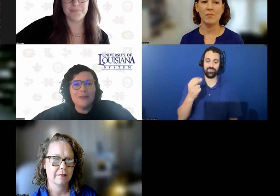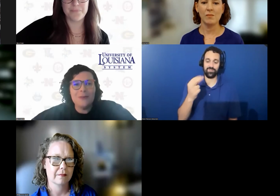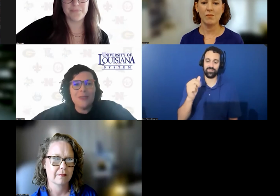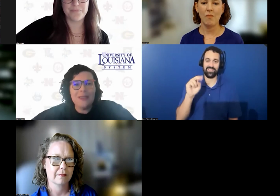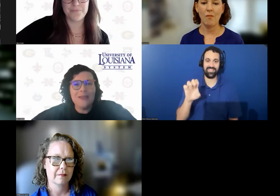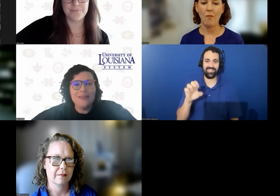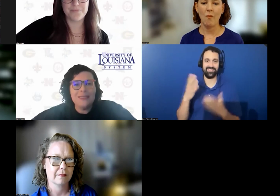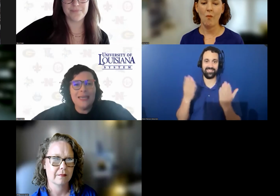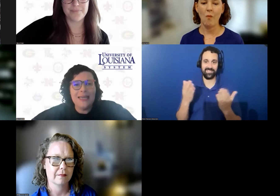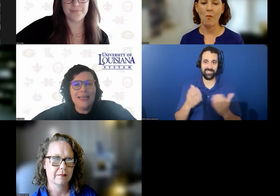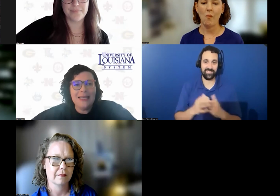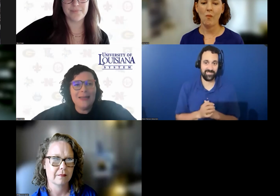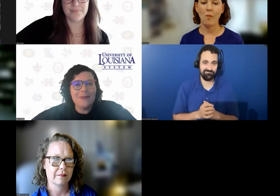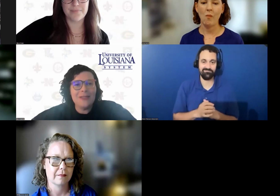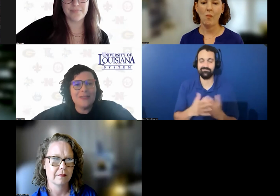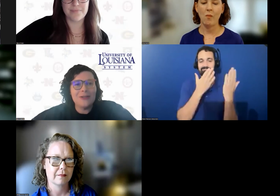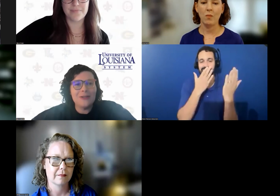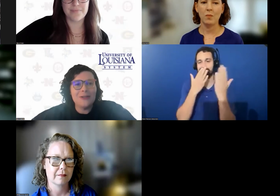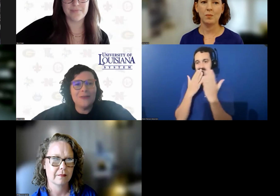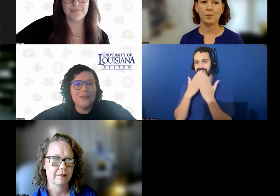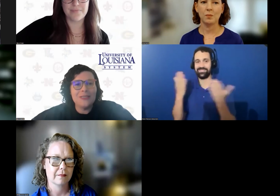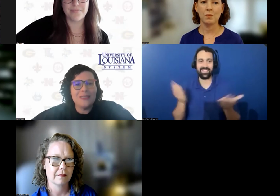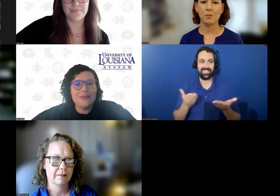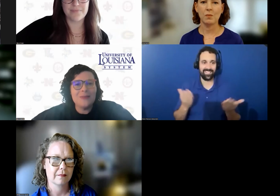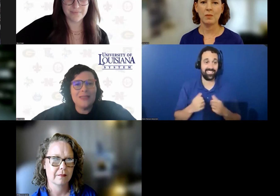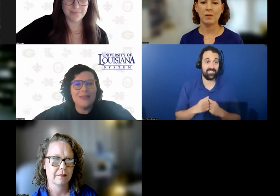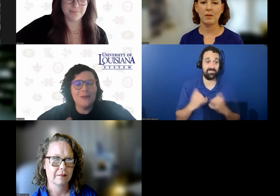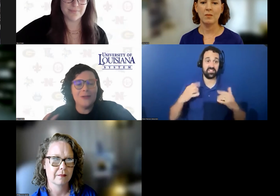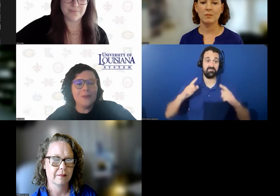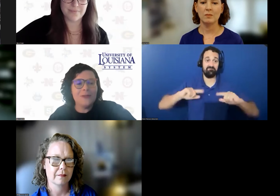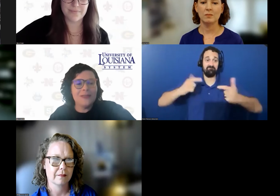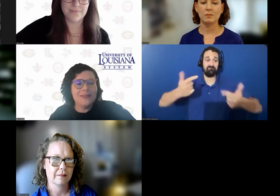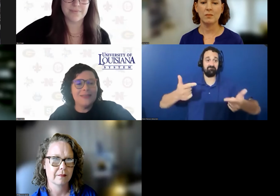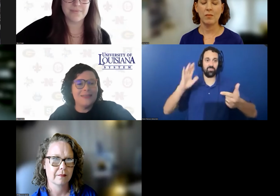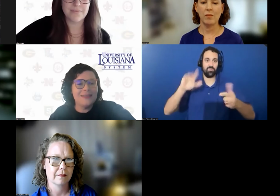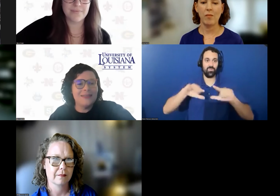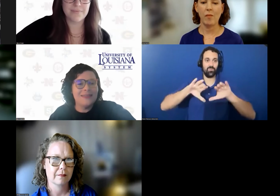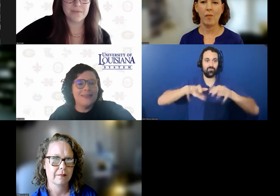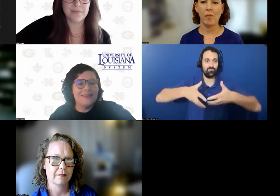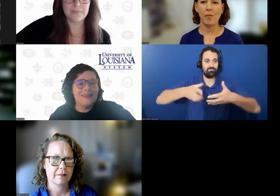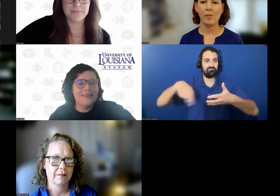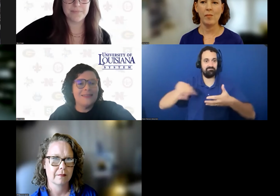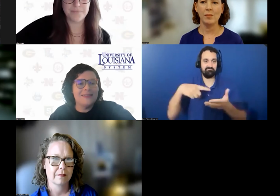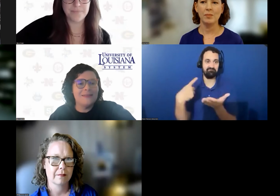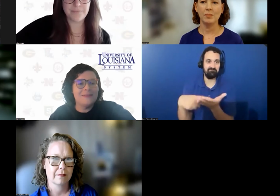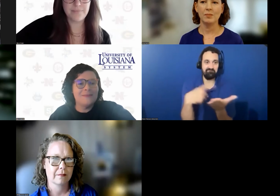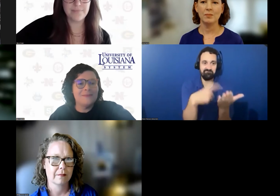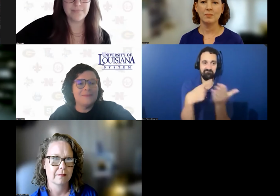so much for being here today, and I'm going to turn it over to this amazing group.